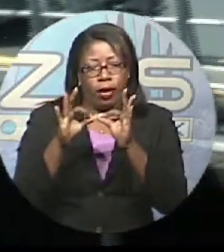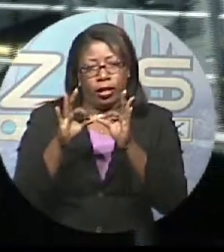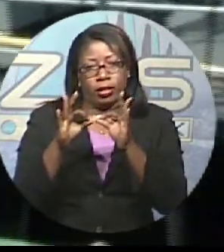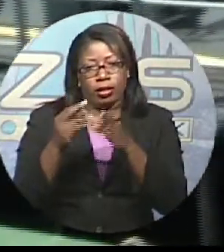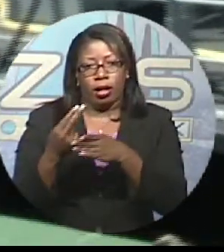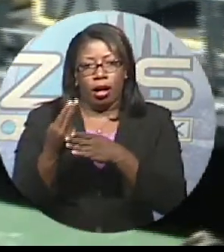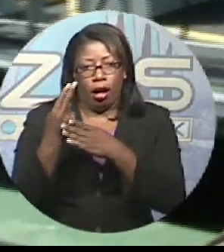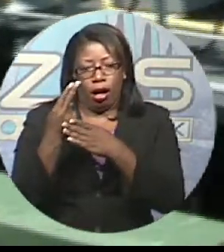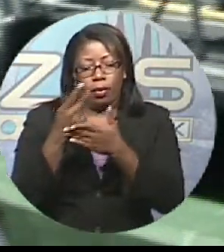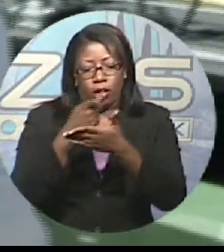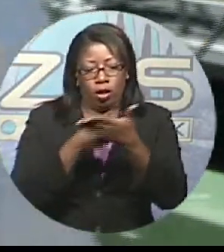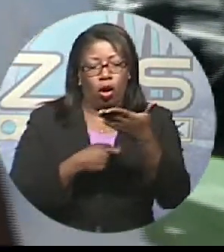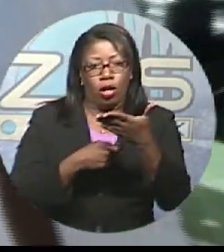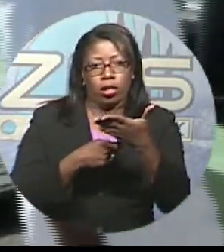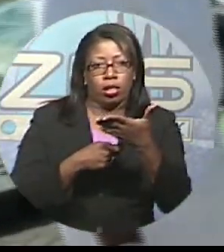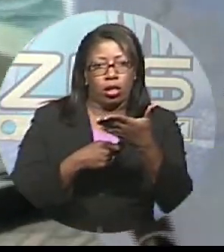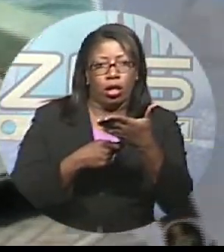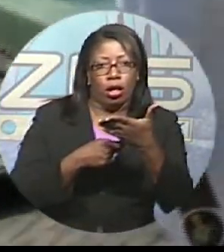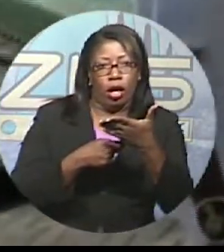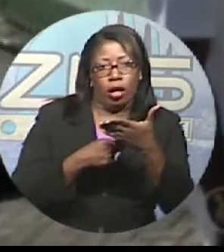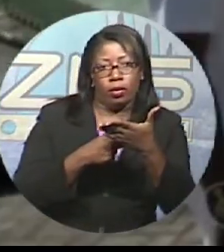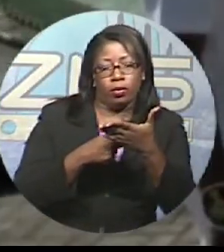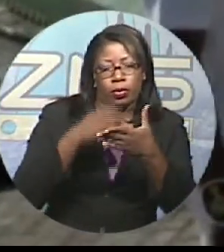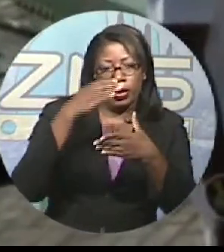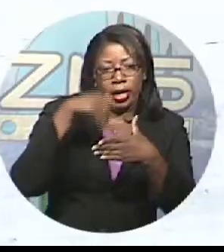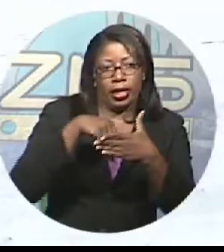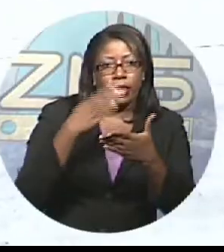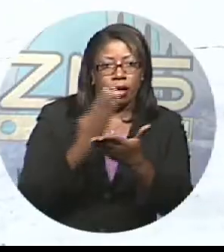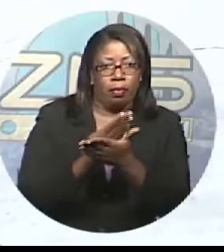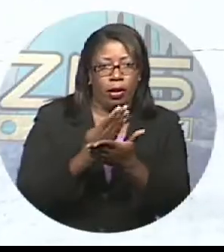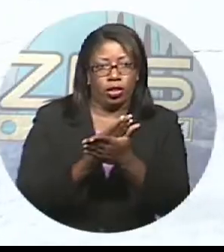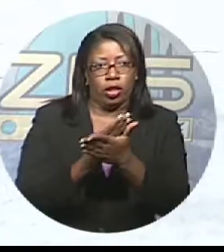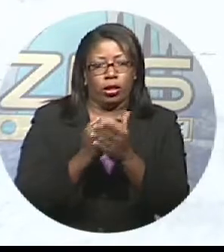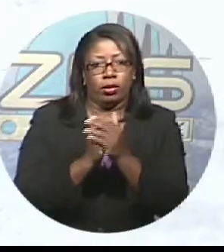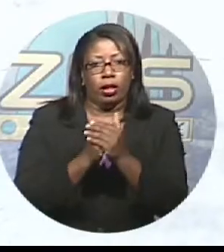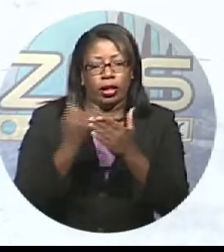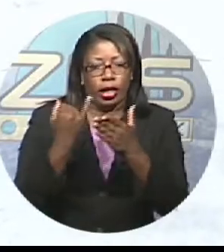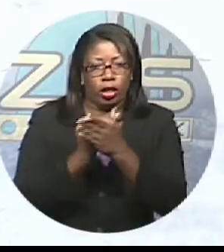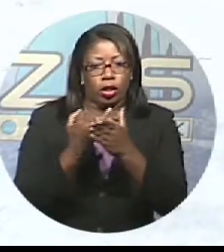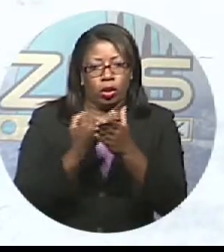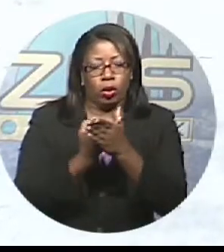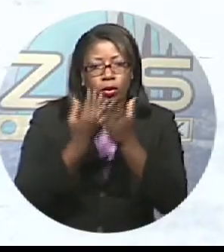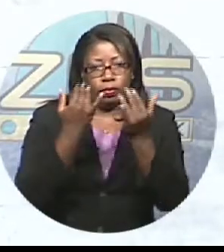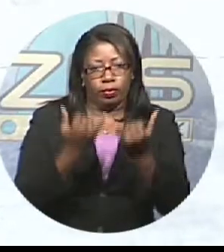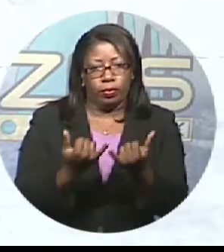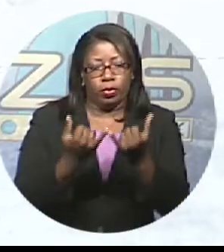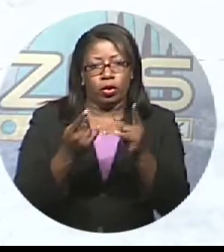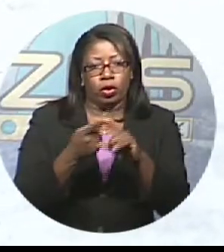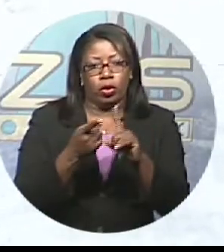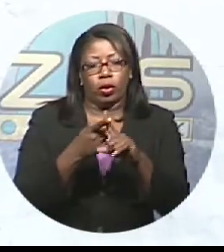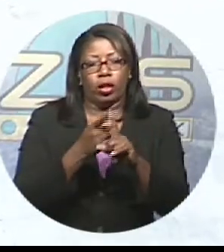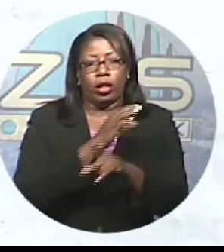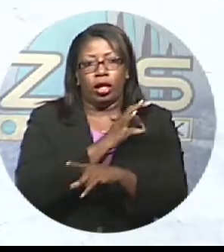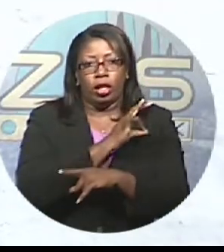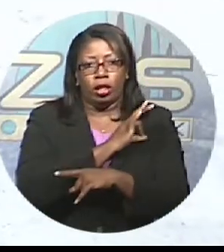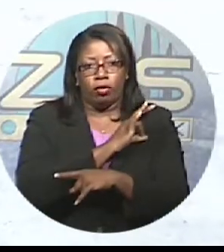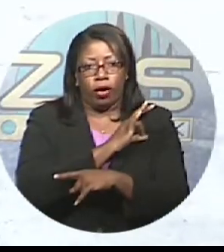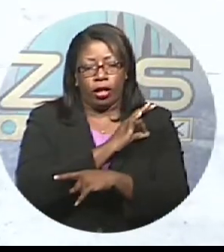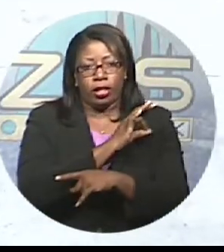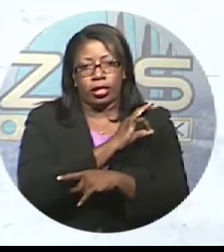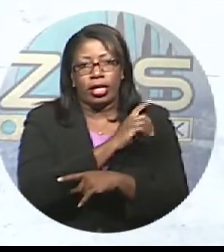costs included in the Sandy Bottom project's budget. That also includes modernizations to Defense Force bases at Coral